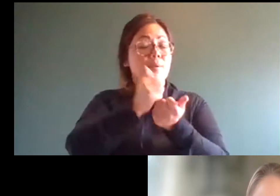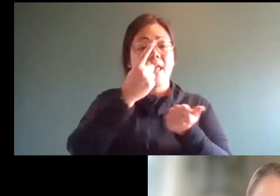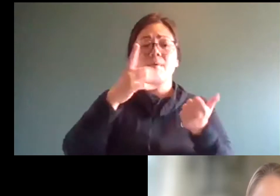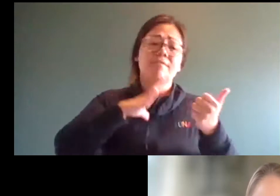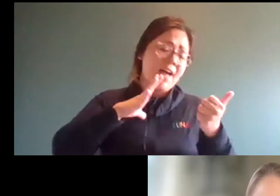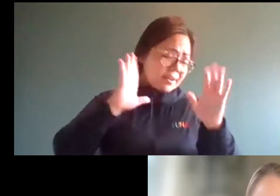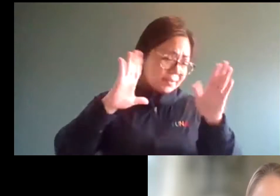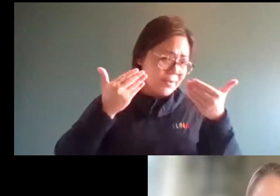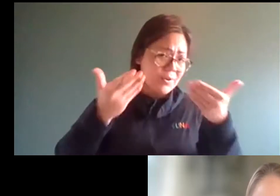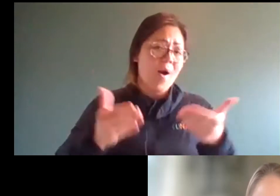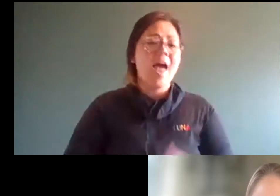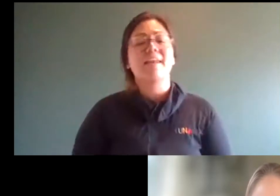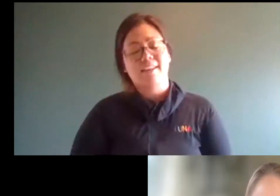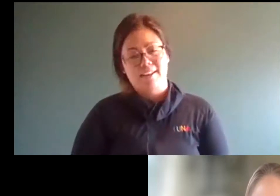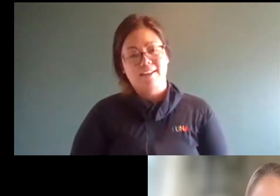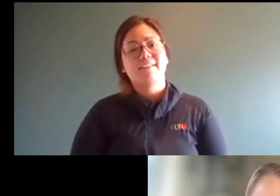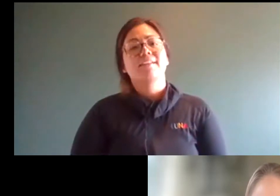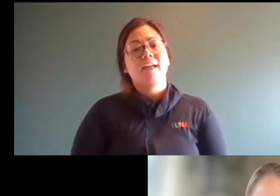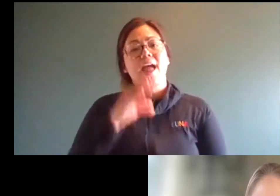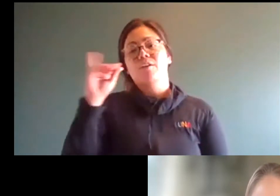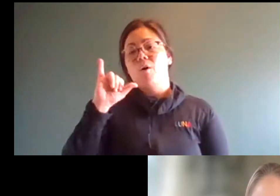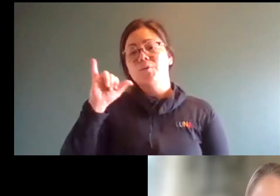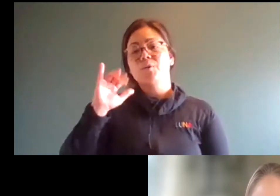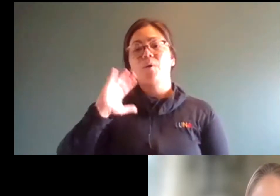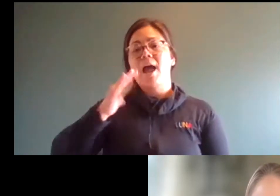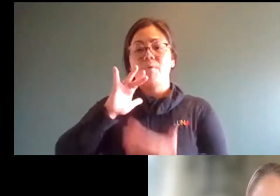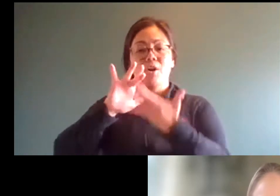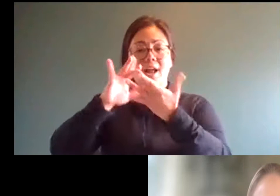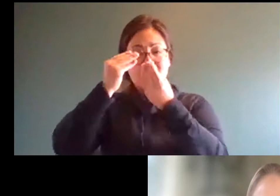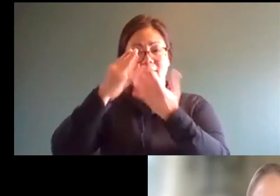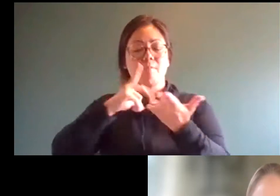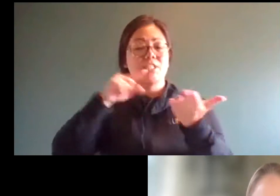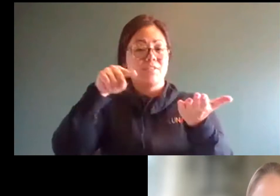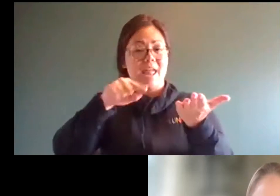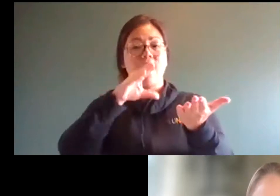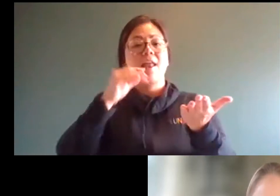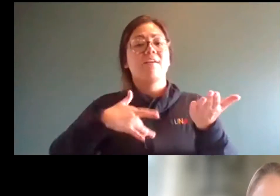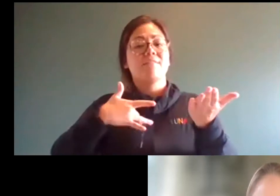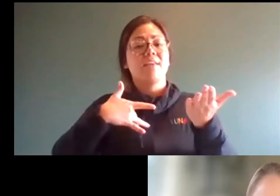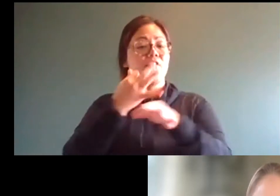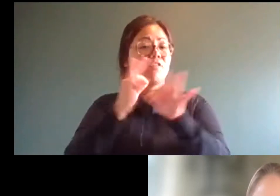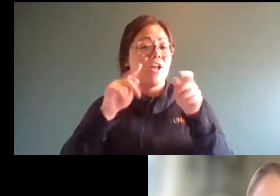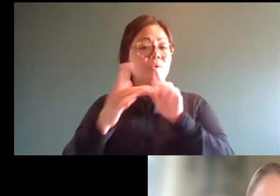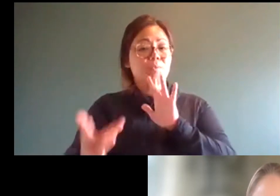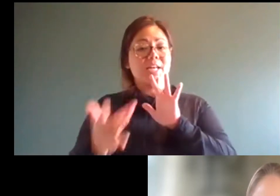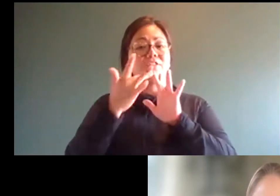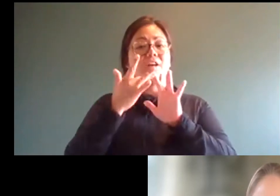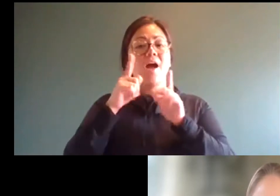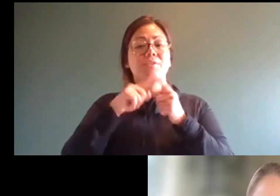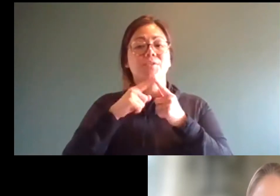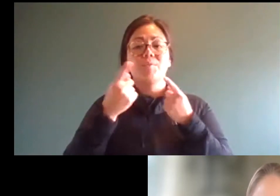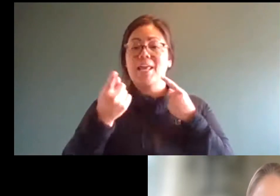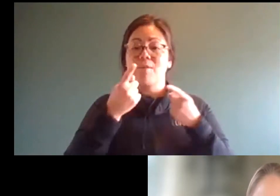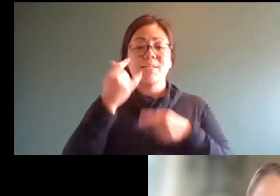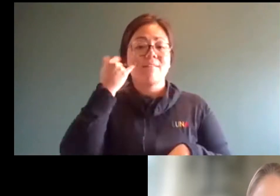and do so, as well as our contact information. And please feel free to reach out to either of us if you